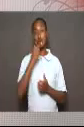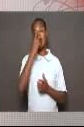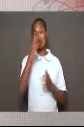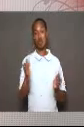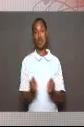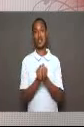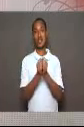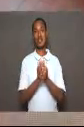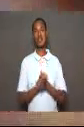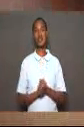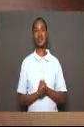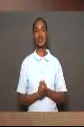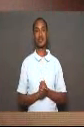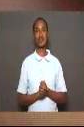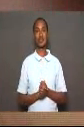them together.